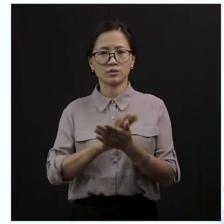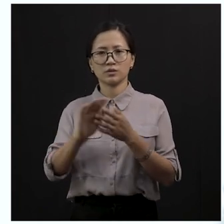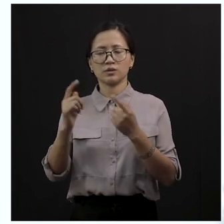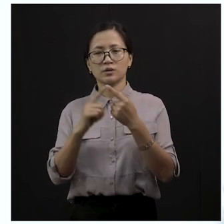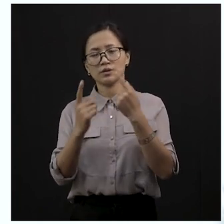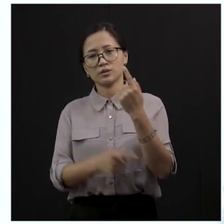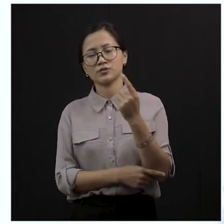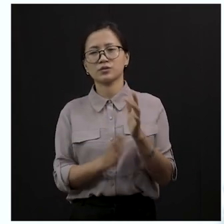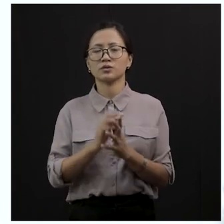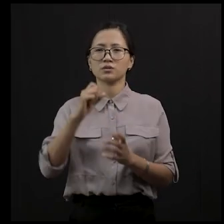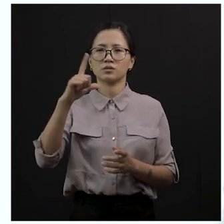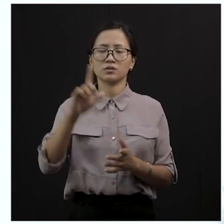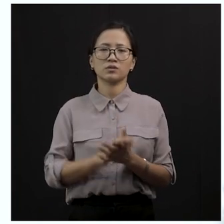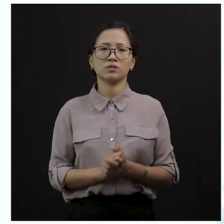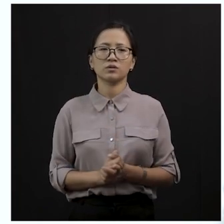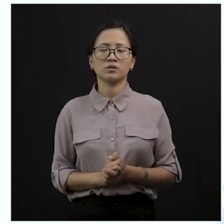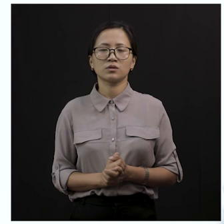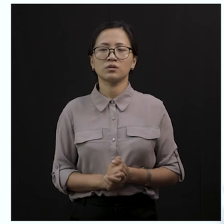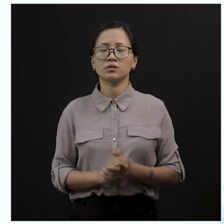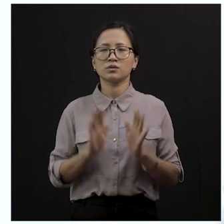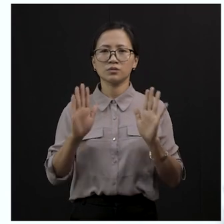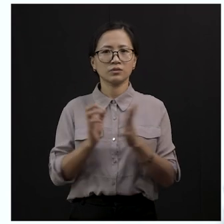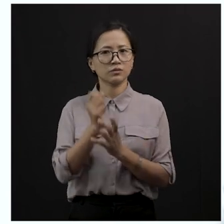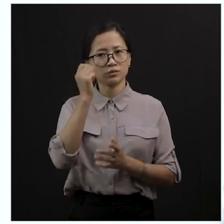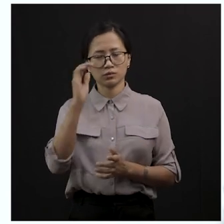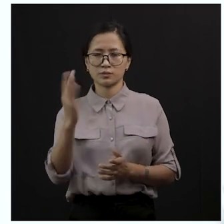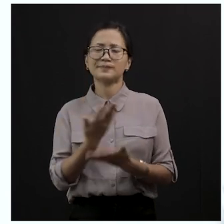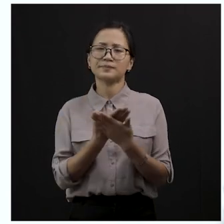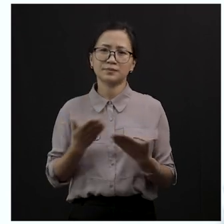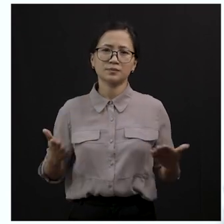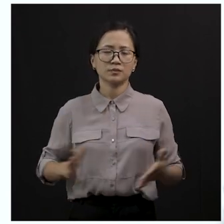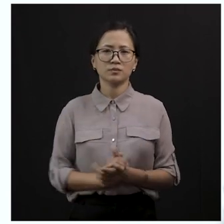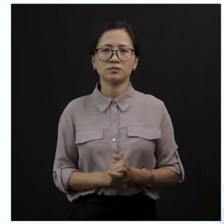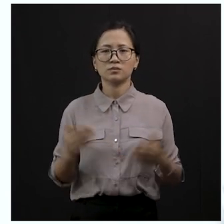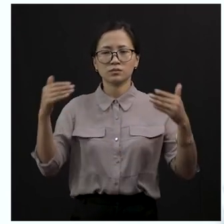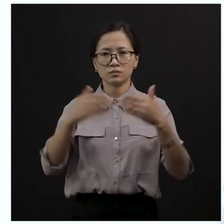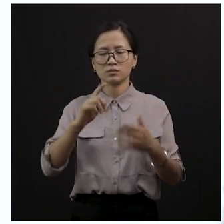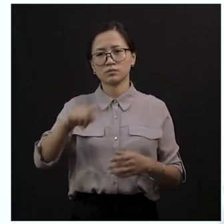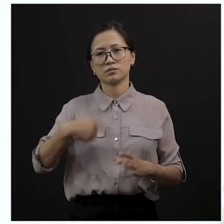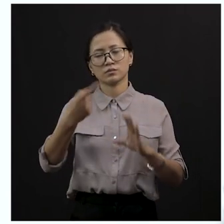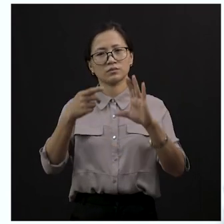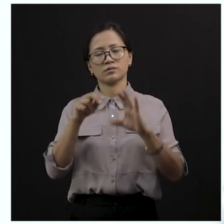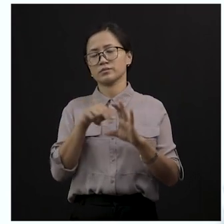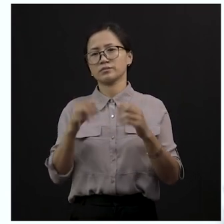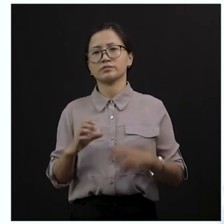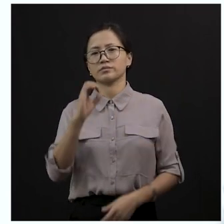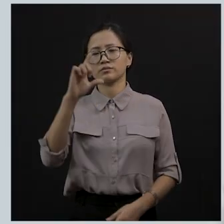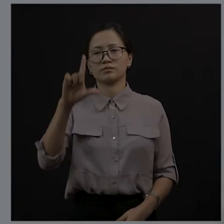for today's class. And I hope you have understood something. We will meet in the next class.